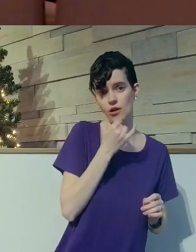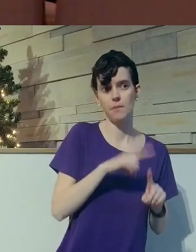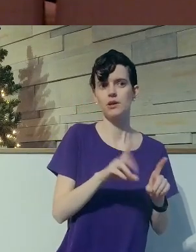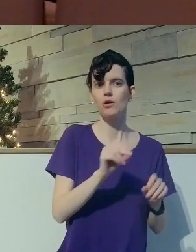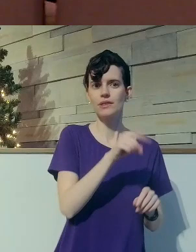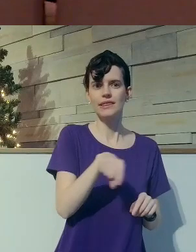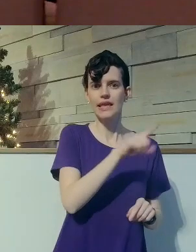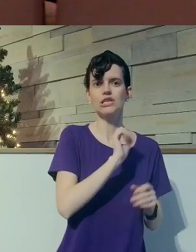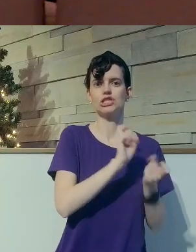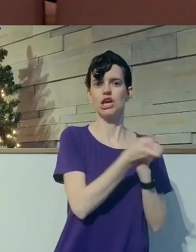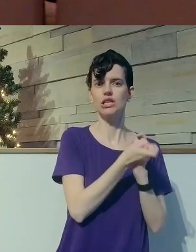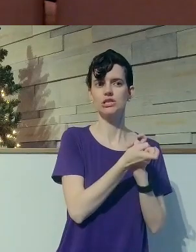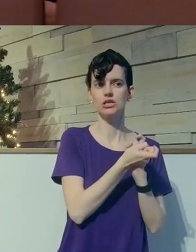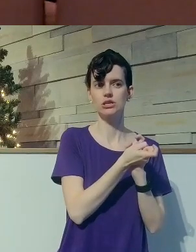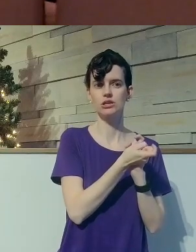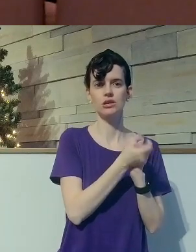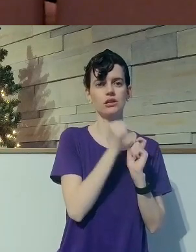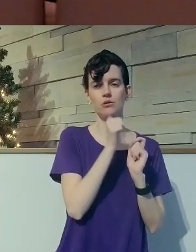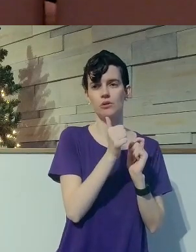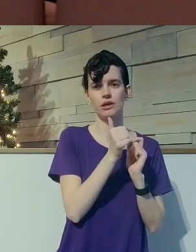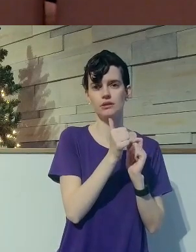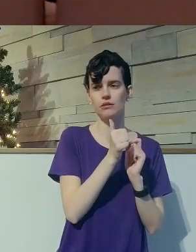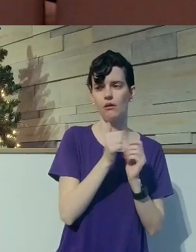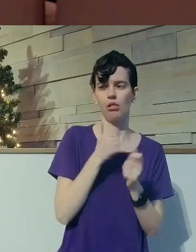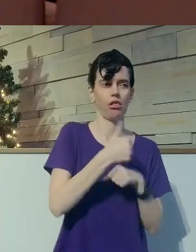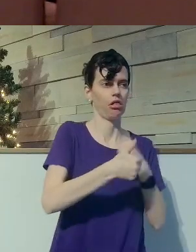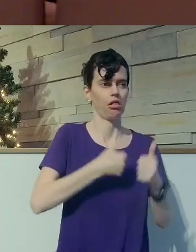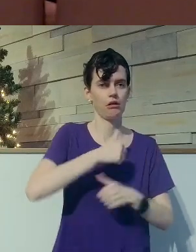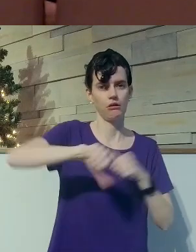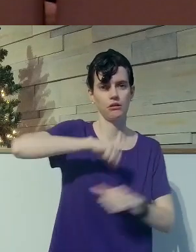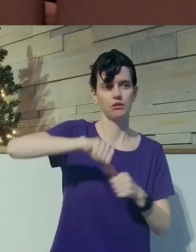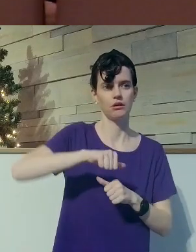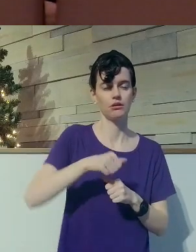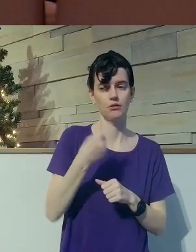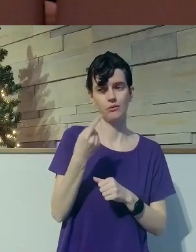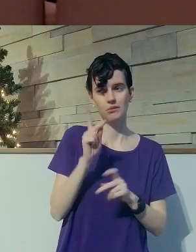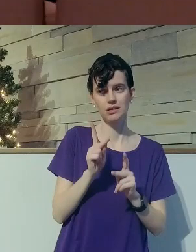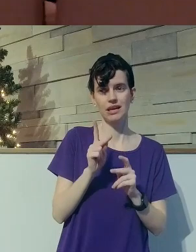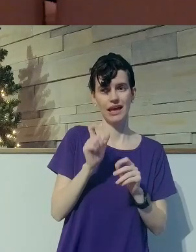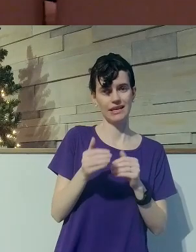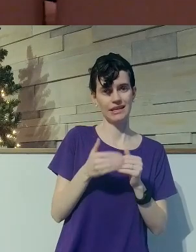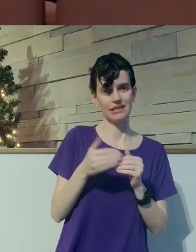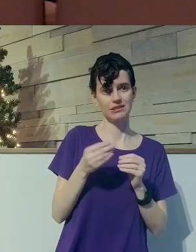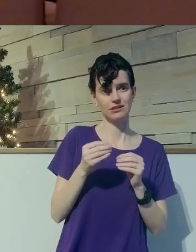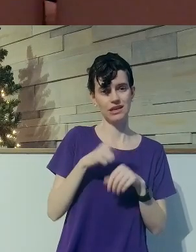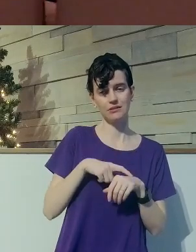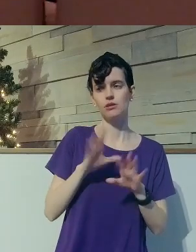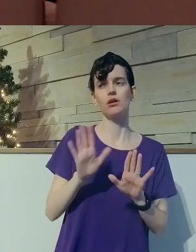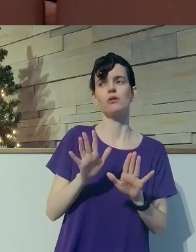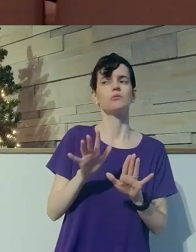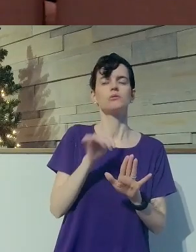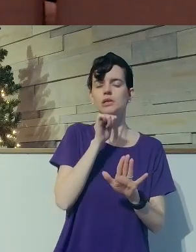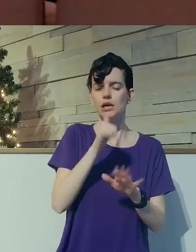changed. They wouldn't turn against one another. Even if one had a little bit easier time than another did. No, we're not going